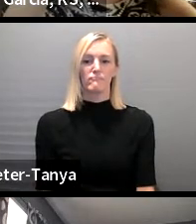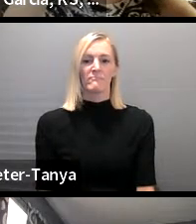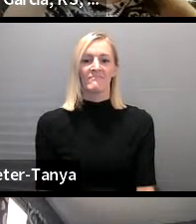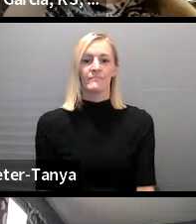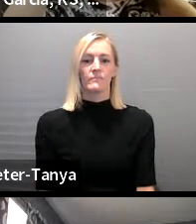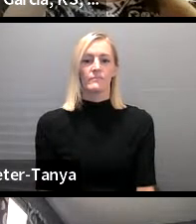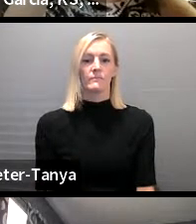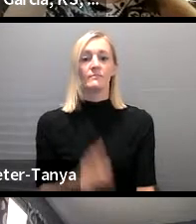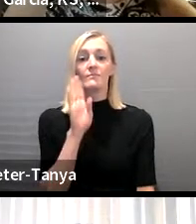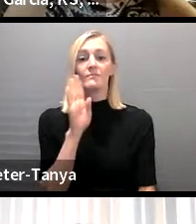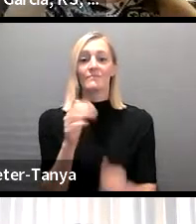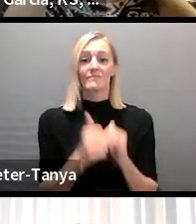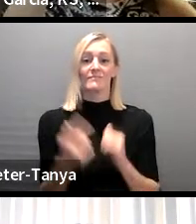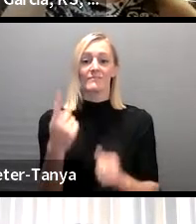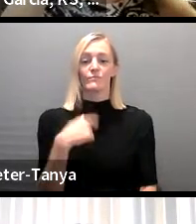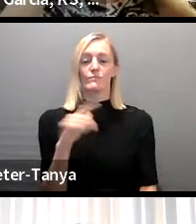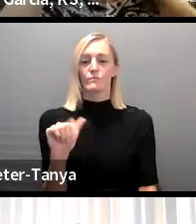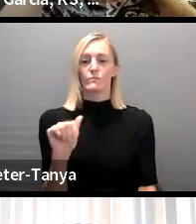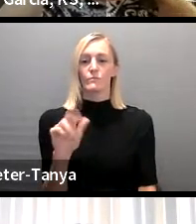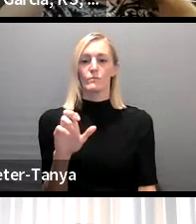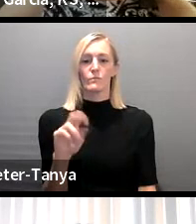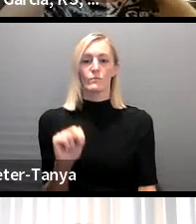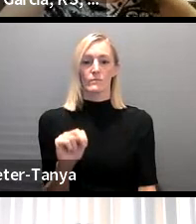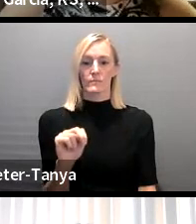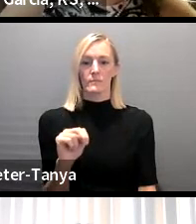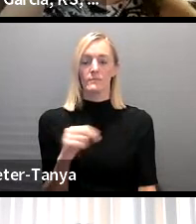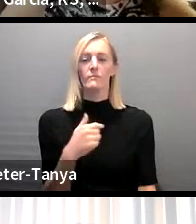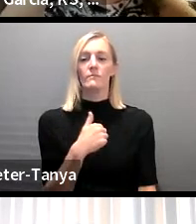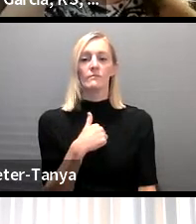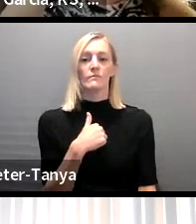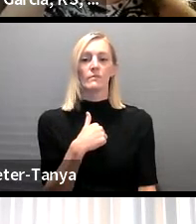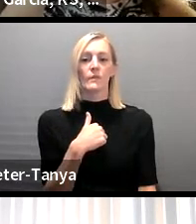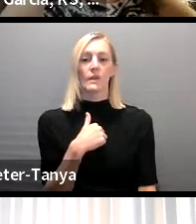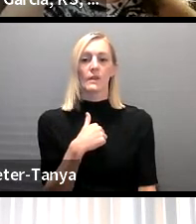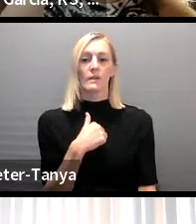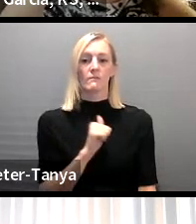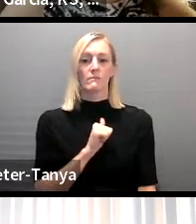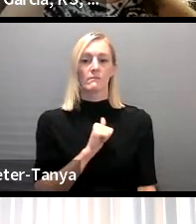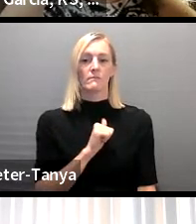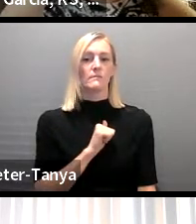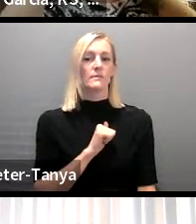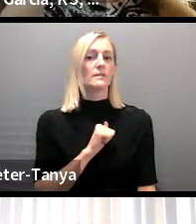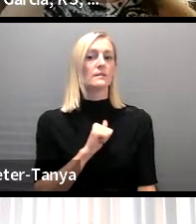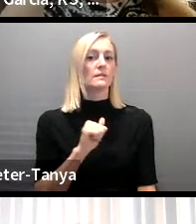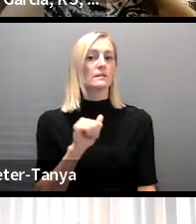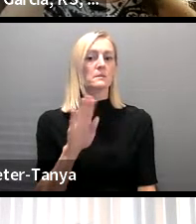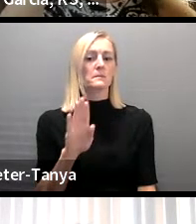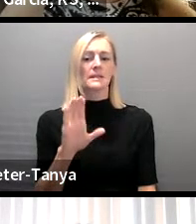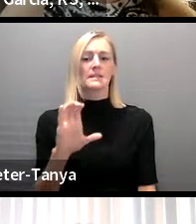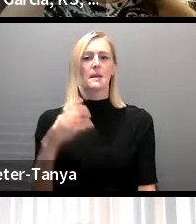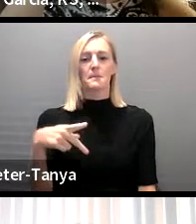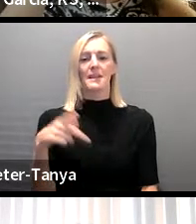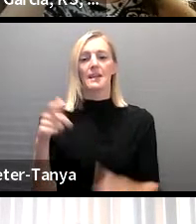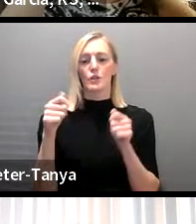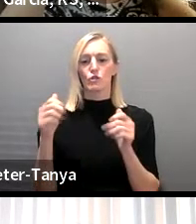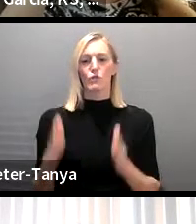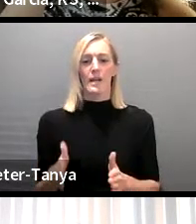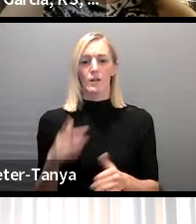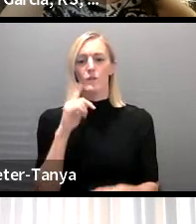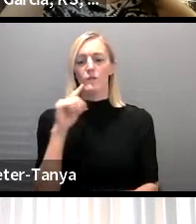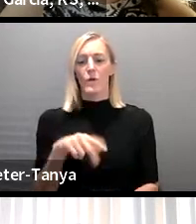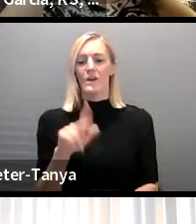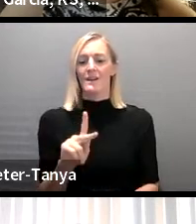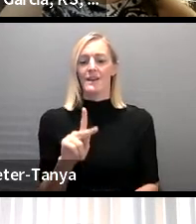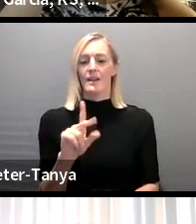Hi, everyone. I'm Lauren Swinson. I am the BDCP director here at KDHE. I took over for